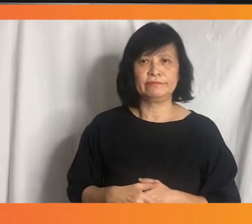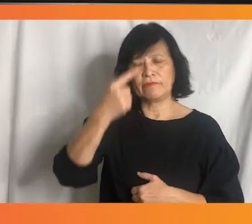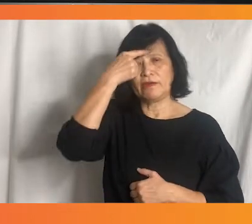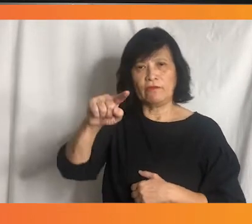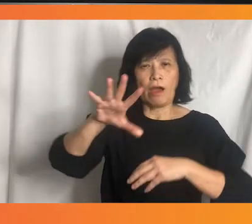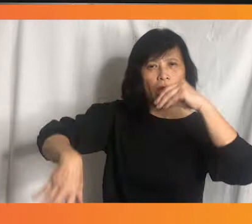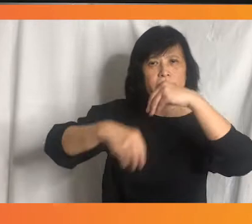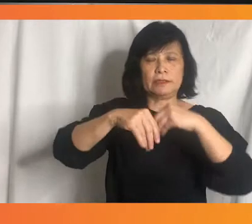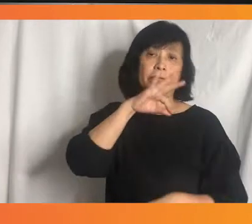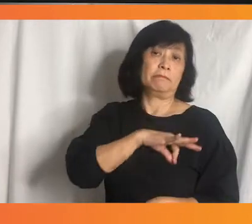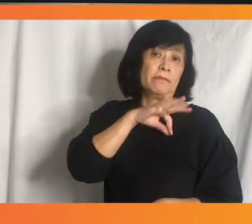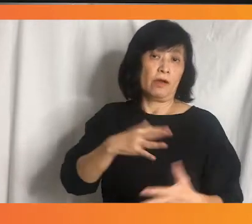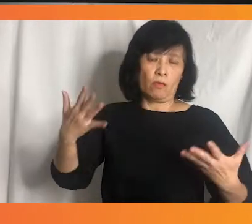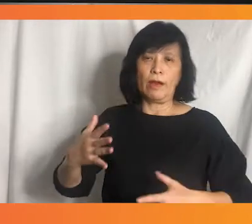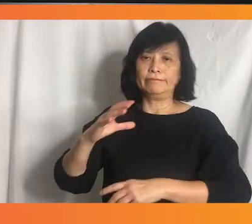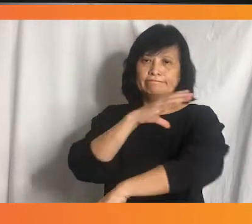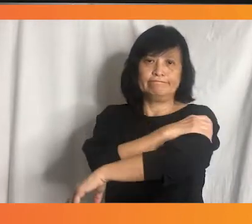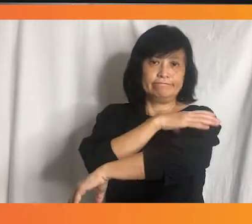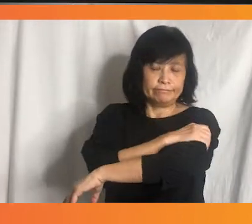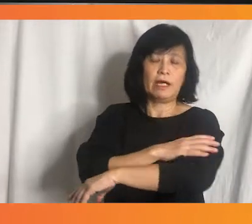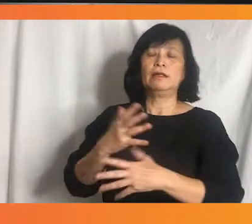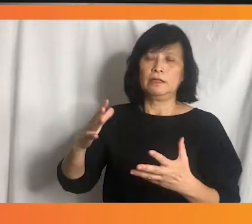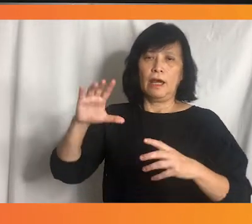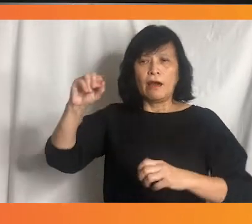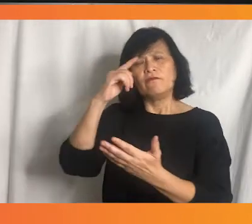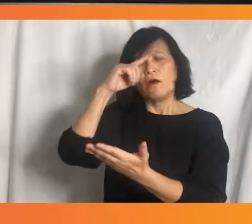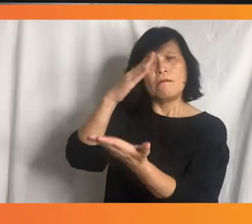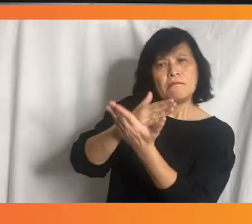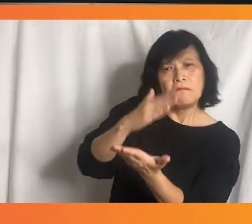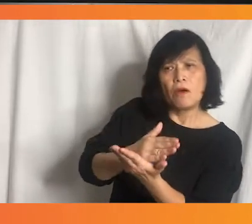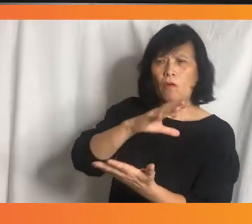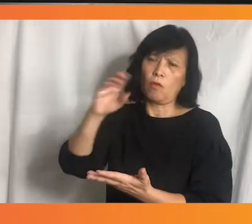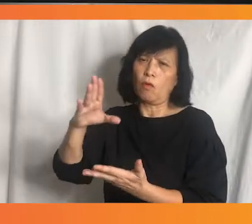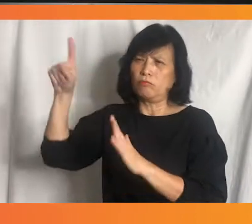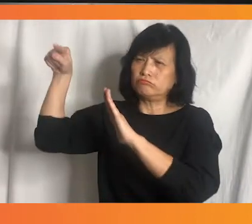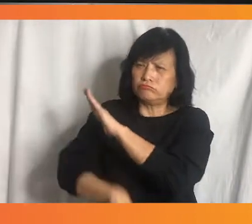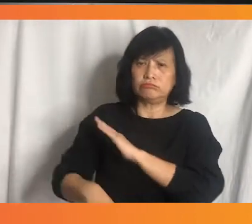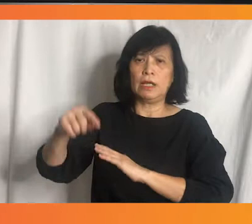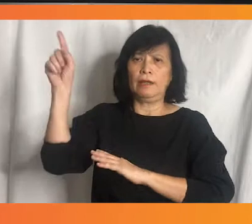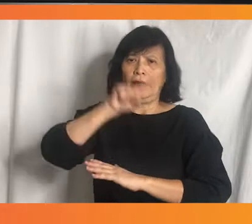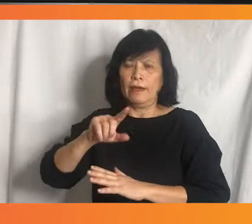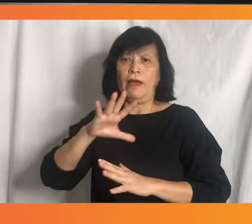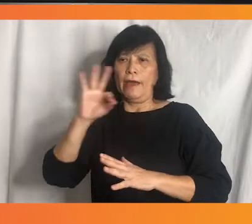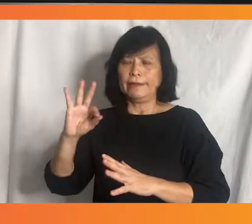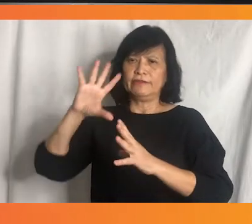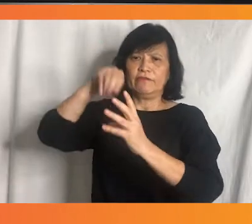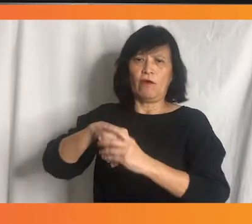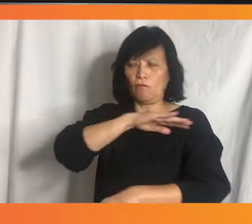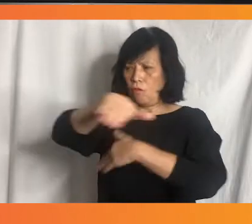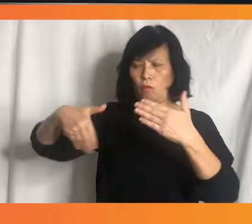For additional benefits, muscle strengthening activities at moderate or greater intensity that involves all major muscle groups